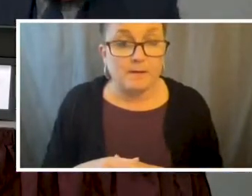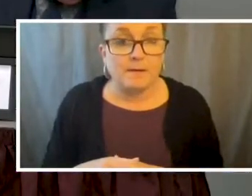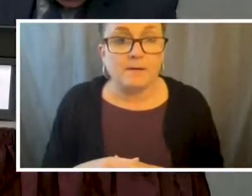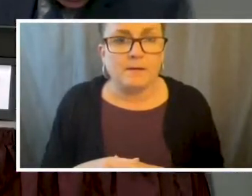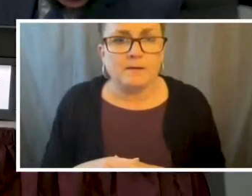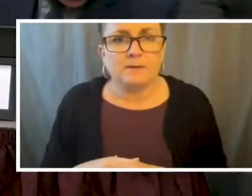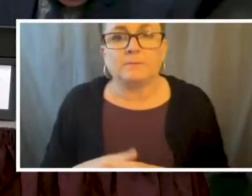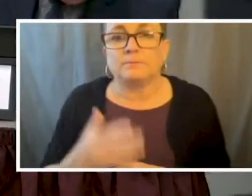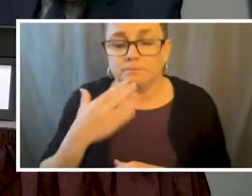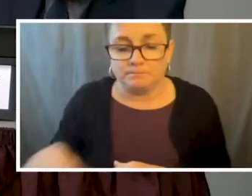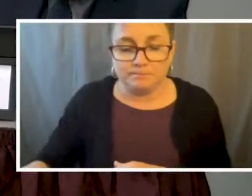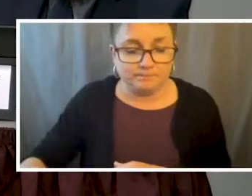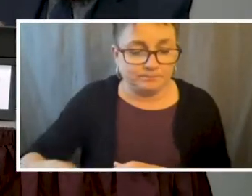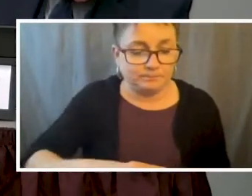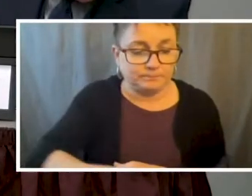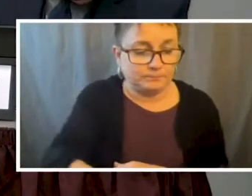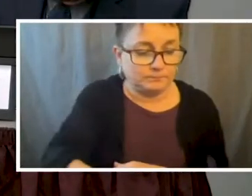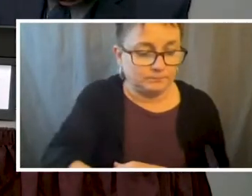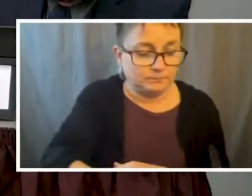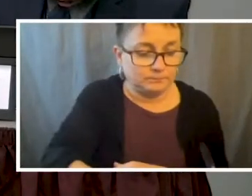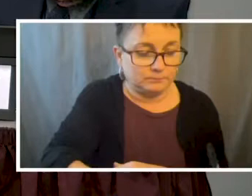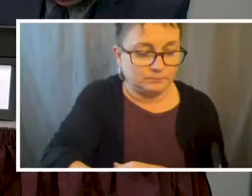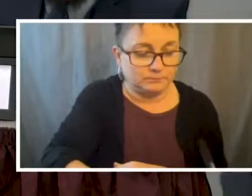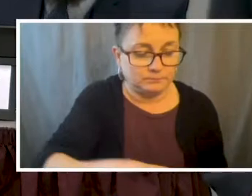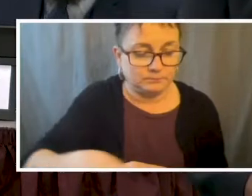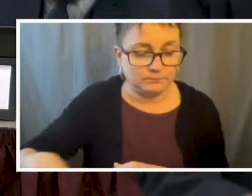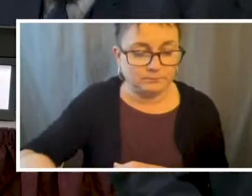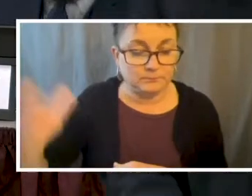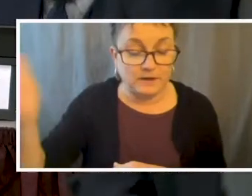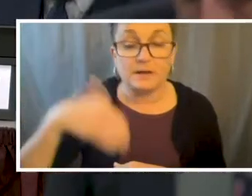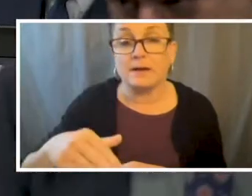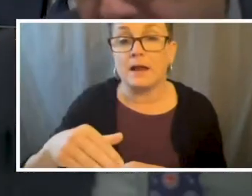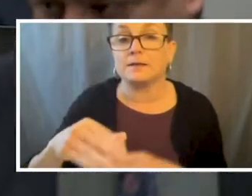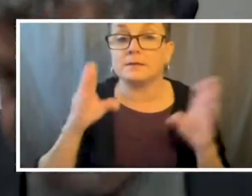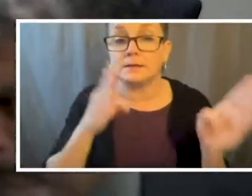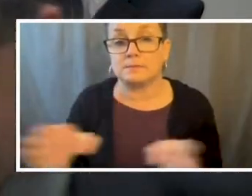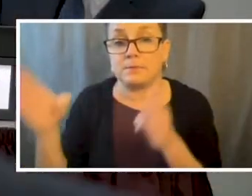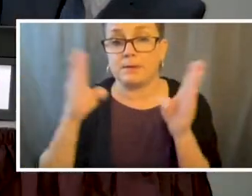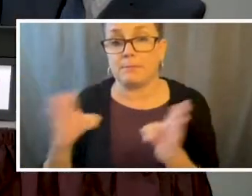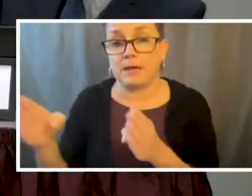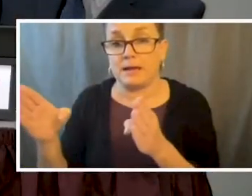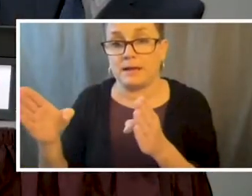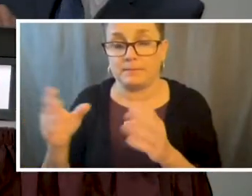Thank you. Our next presentation will be by planning.